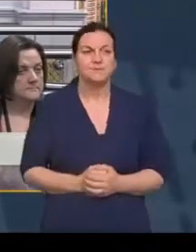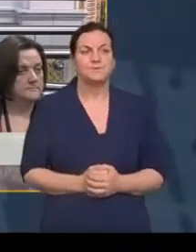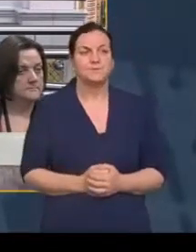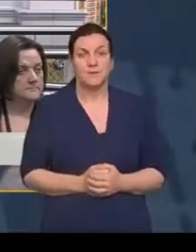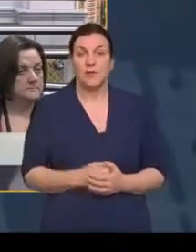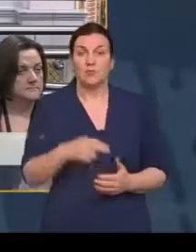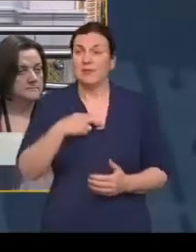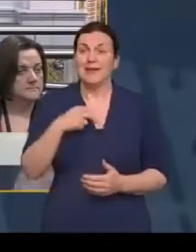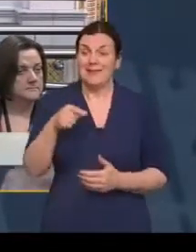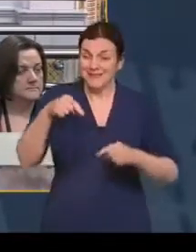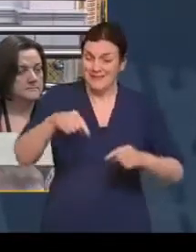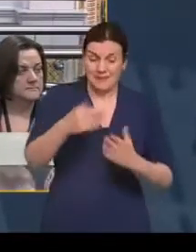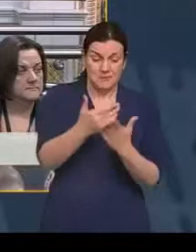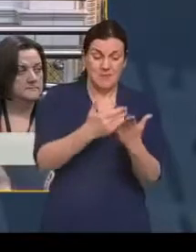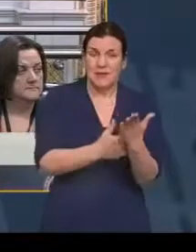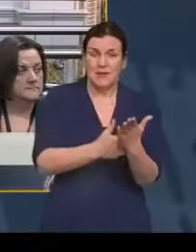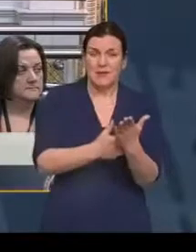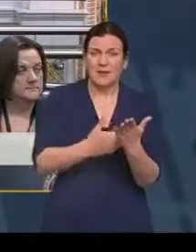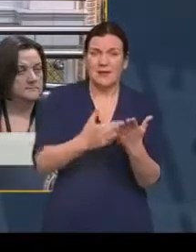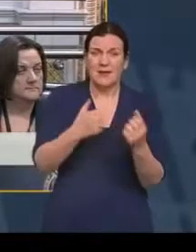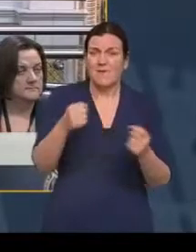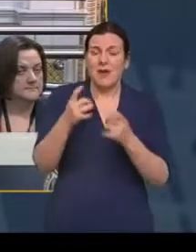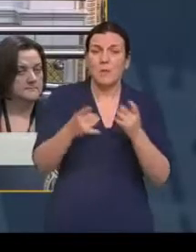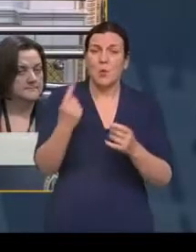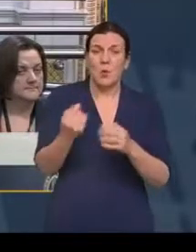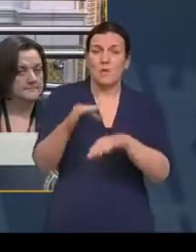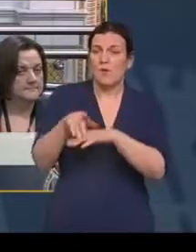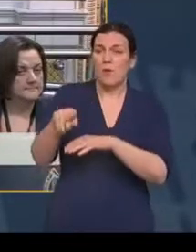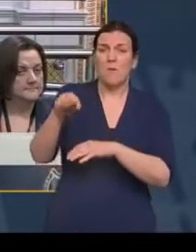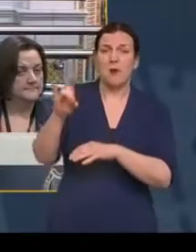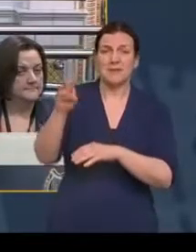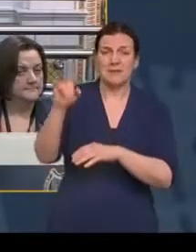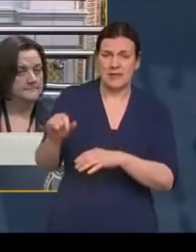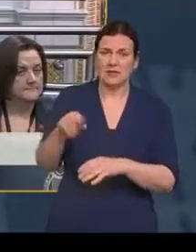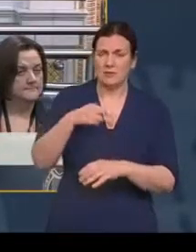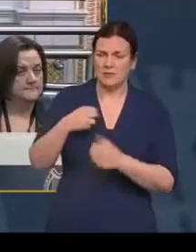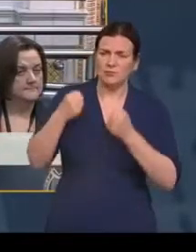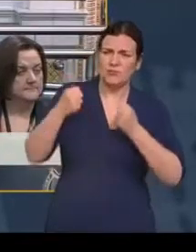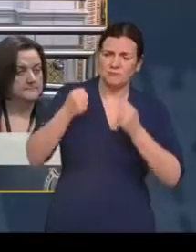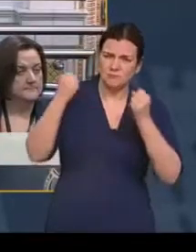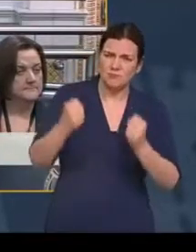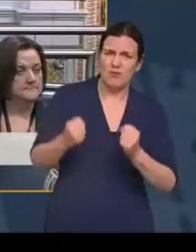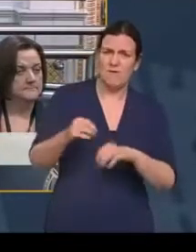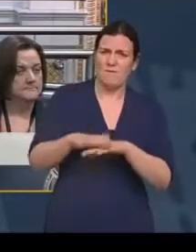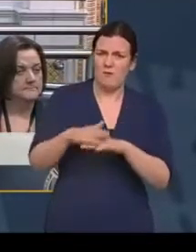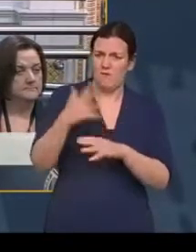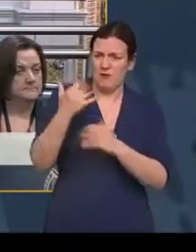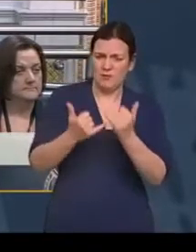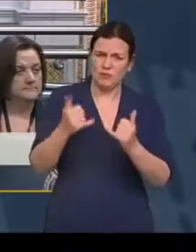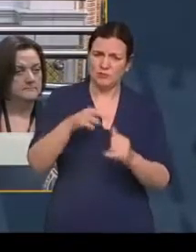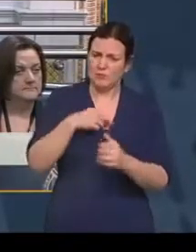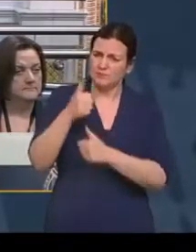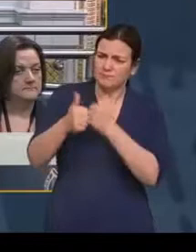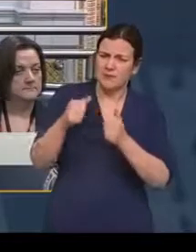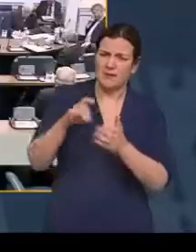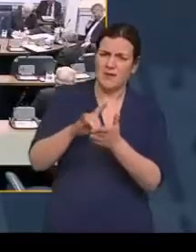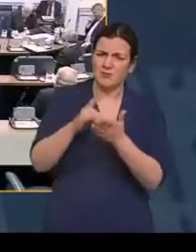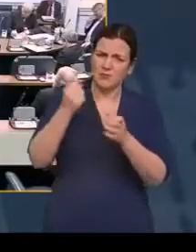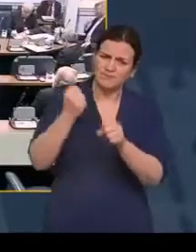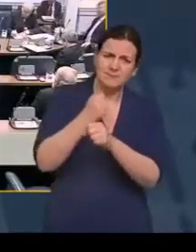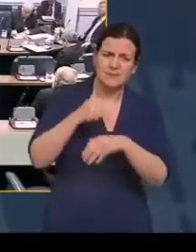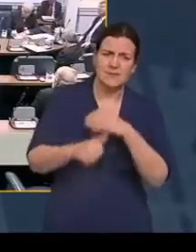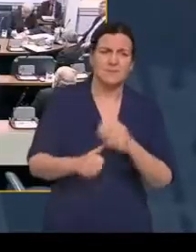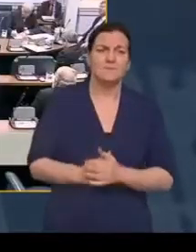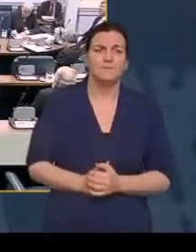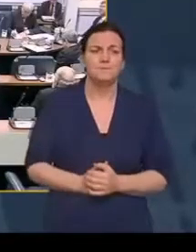not be enacted here today were it not for Mark Daly. He has championed this for the last 5 years, and I'd like to congratulate him on this historic